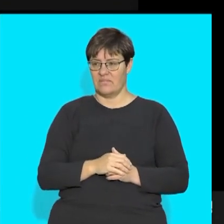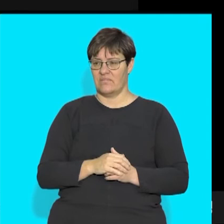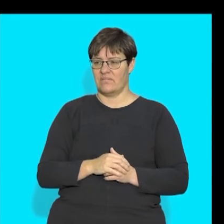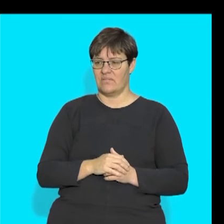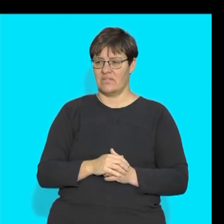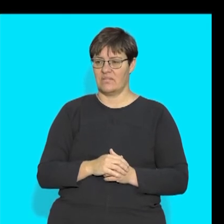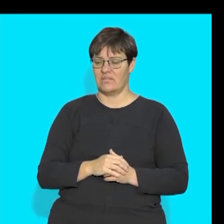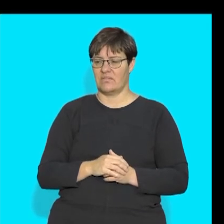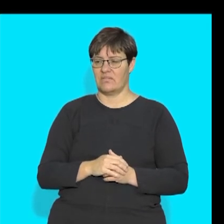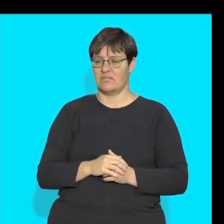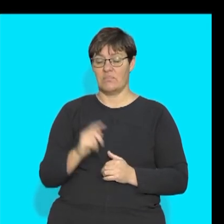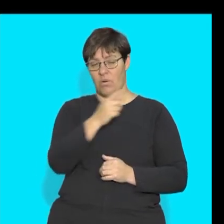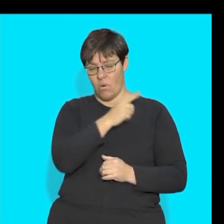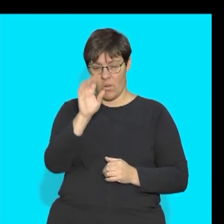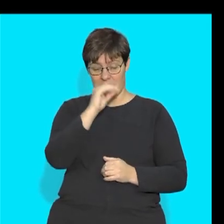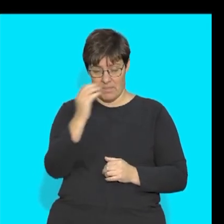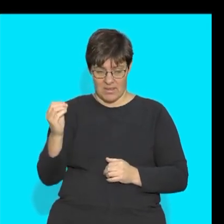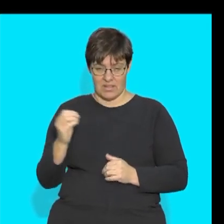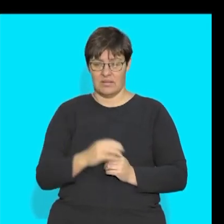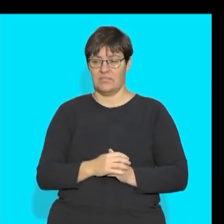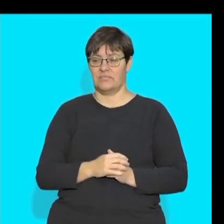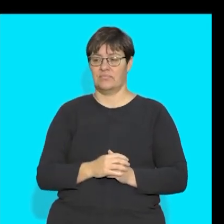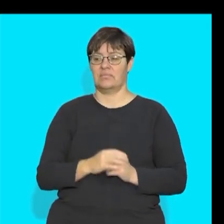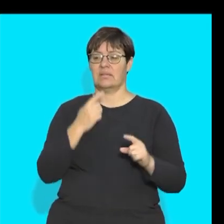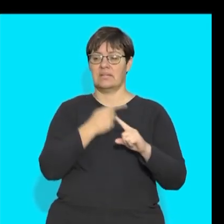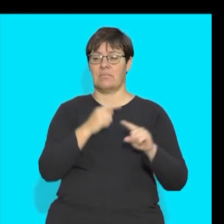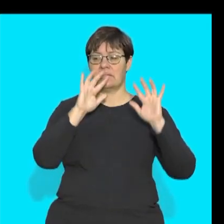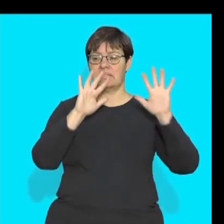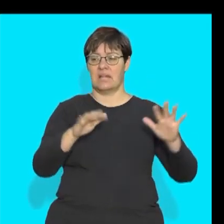5,525. There we go. It's always important to read all the numbers.